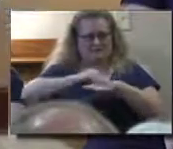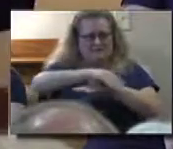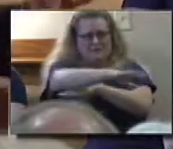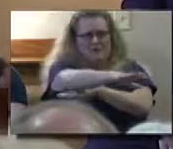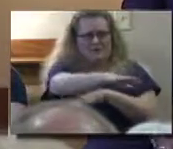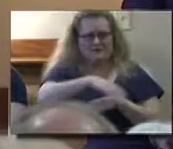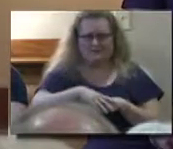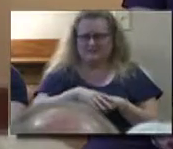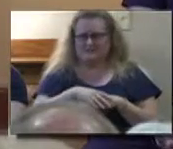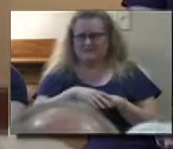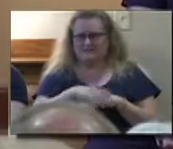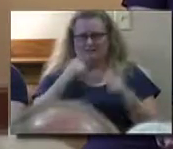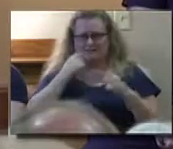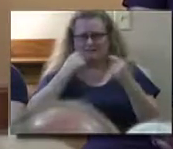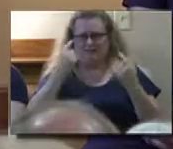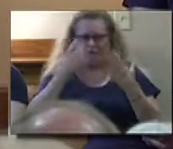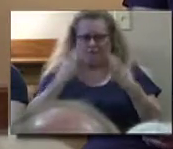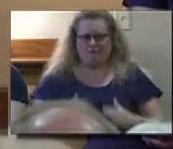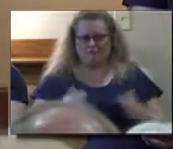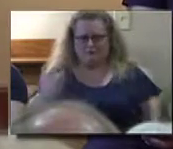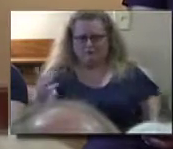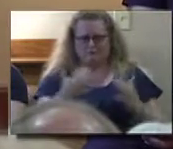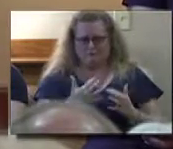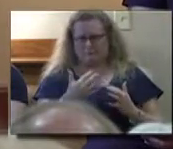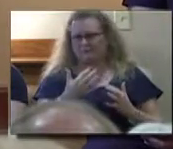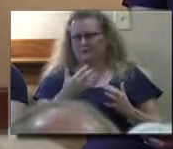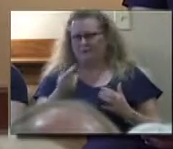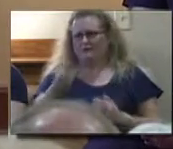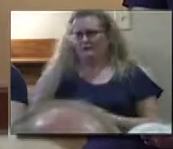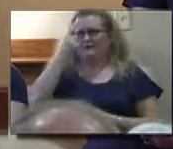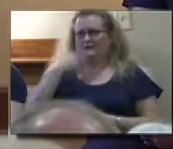are coming to my understanding.